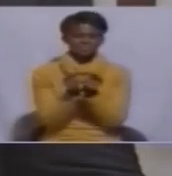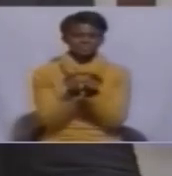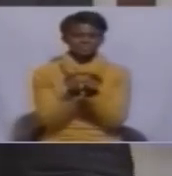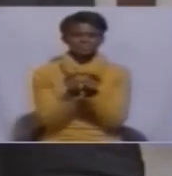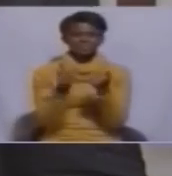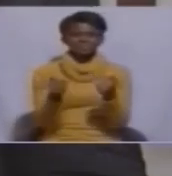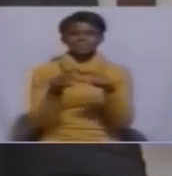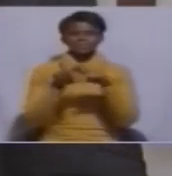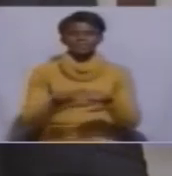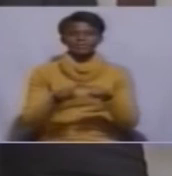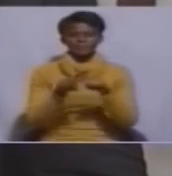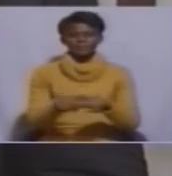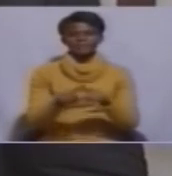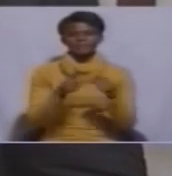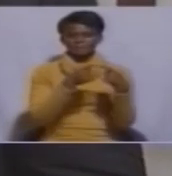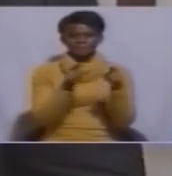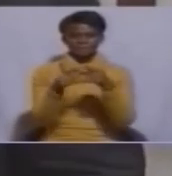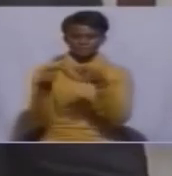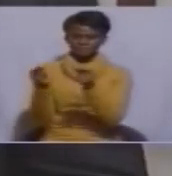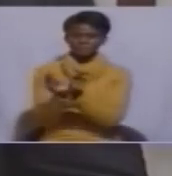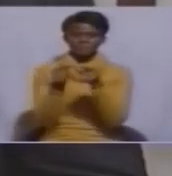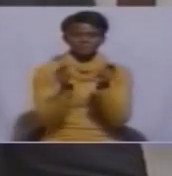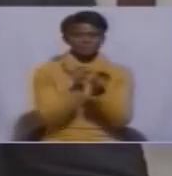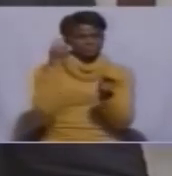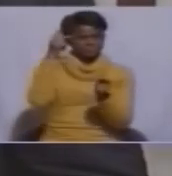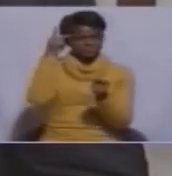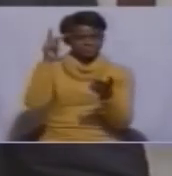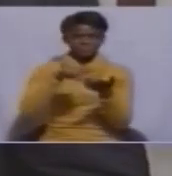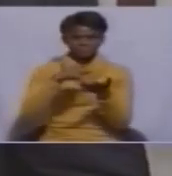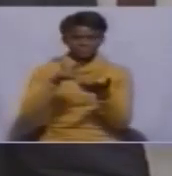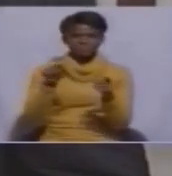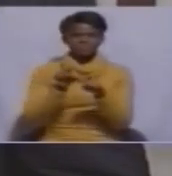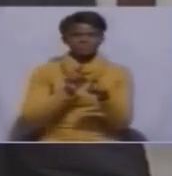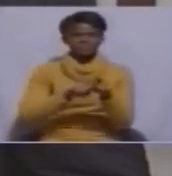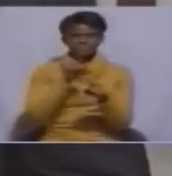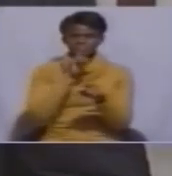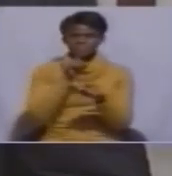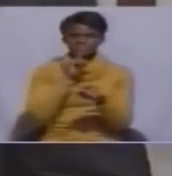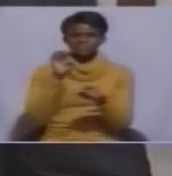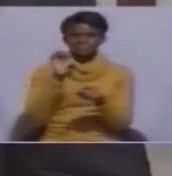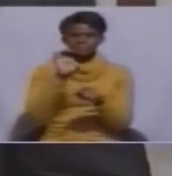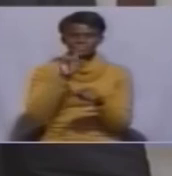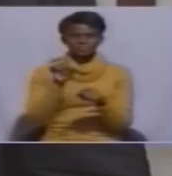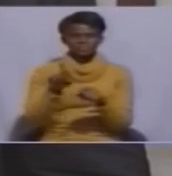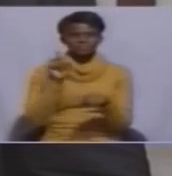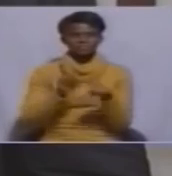it's dependent on the stakeholders, the political parties. If they're happy with the figure, I'm sure the Electoral Commission would not have,